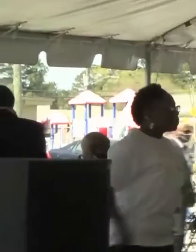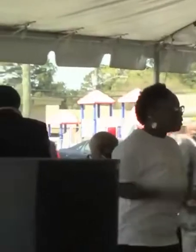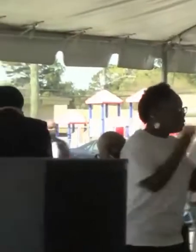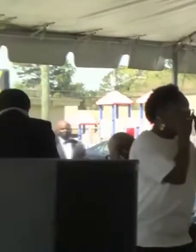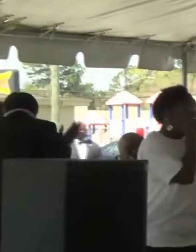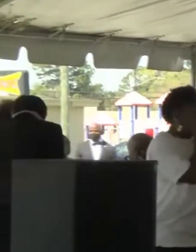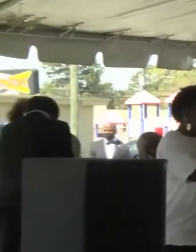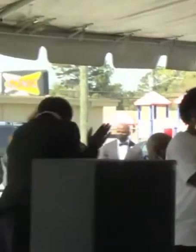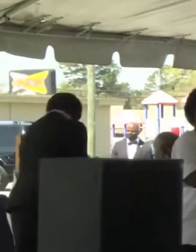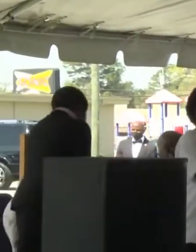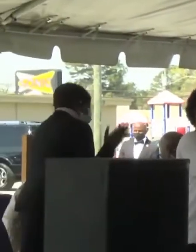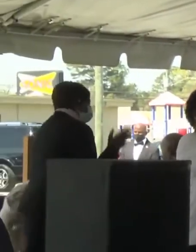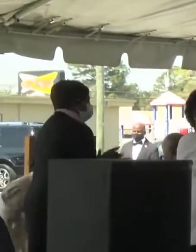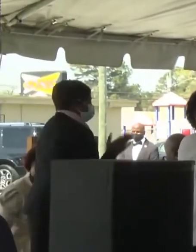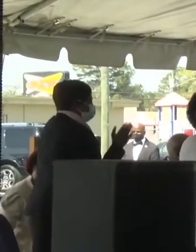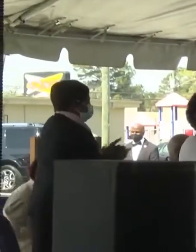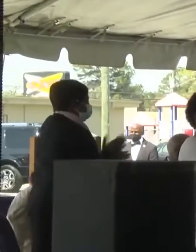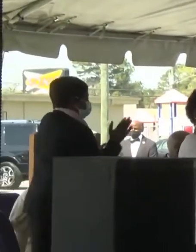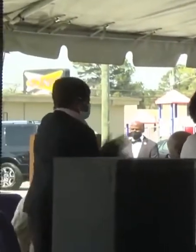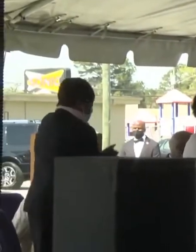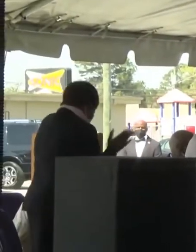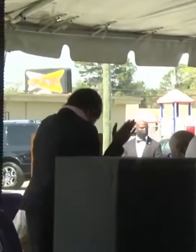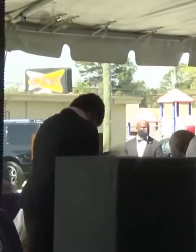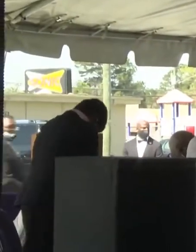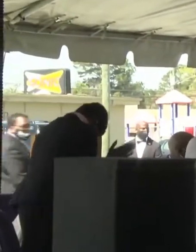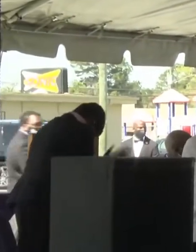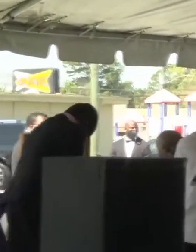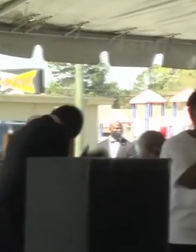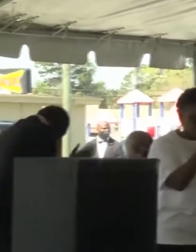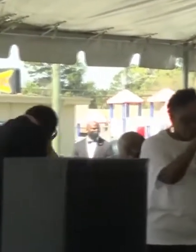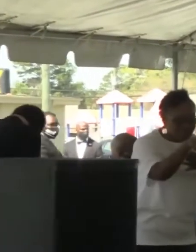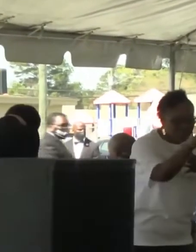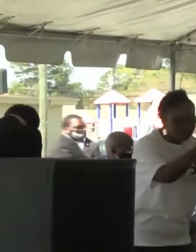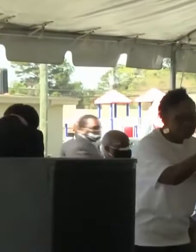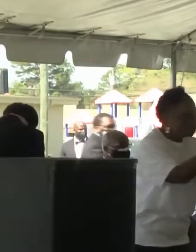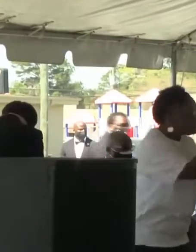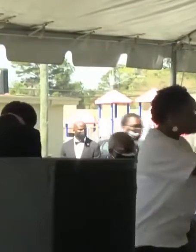Alante Gavin. Amen. God bless you.